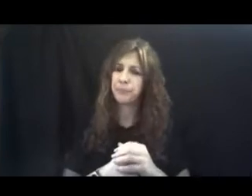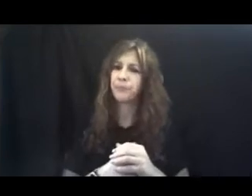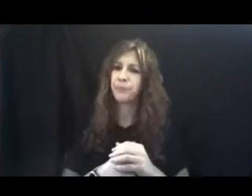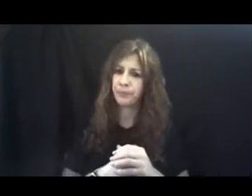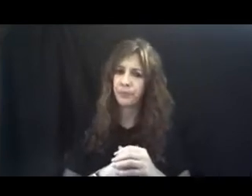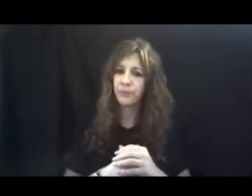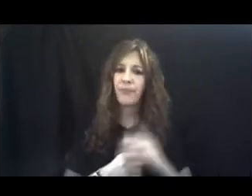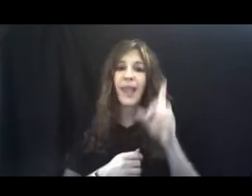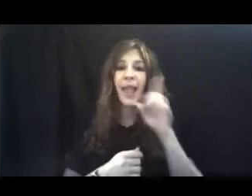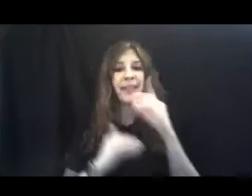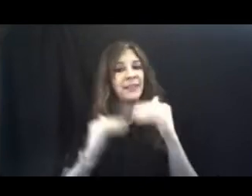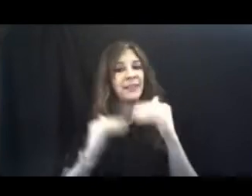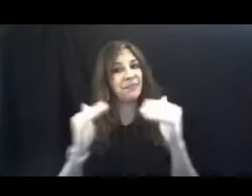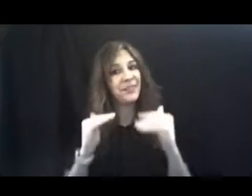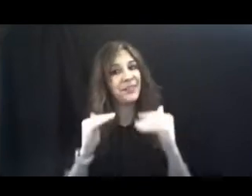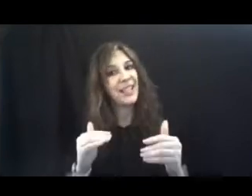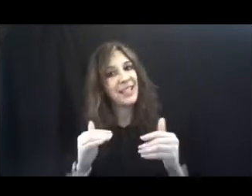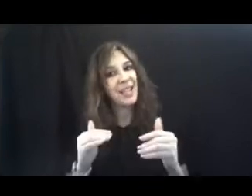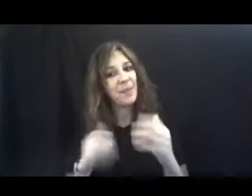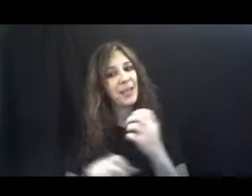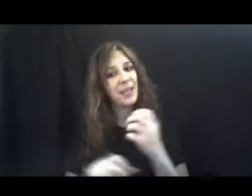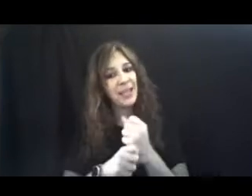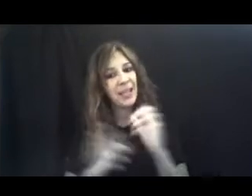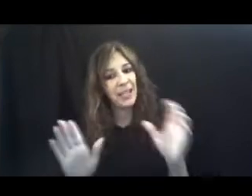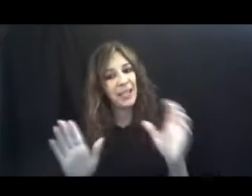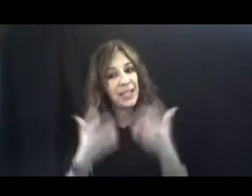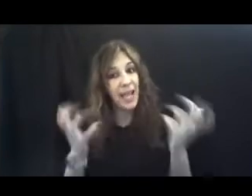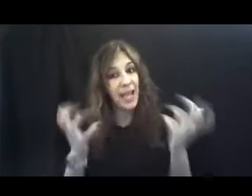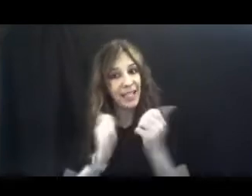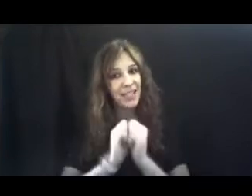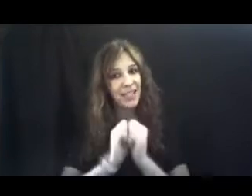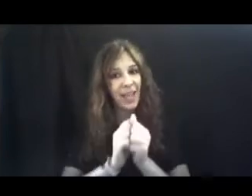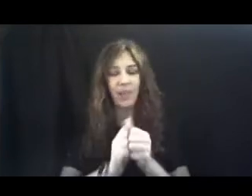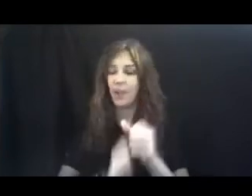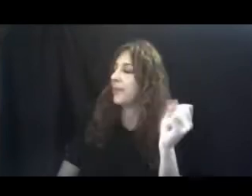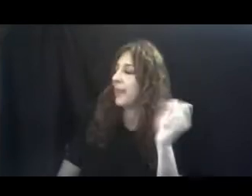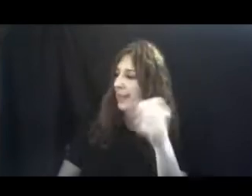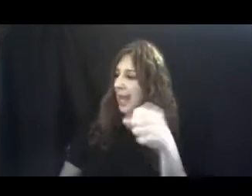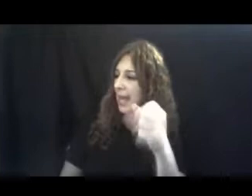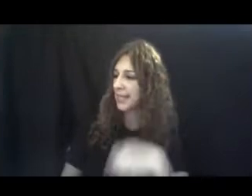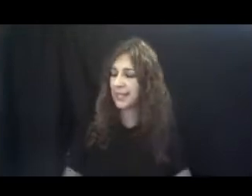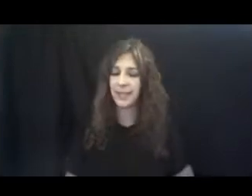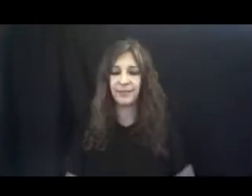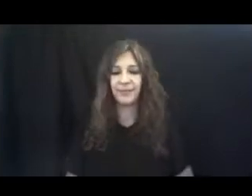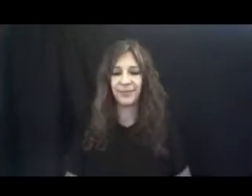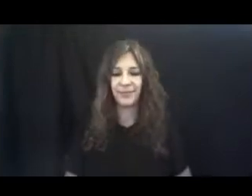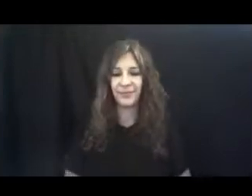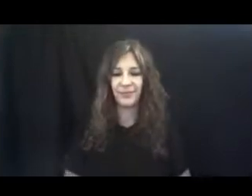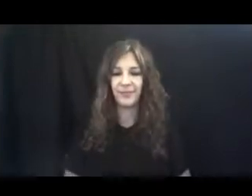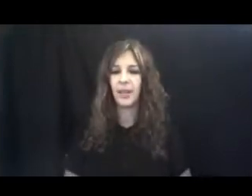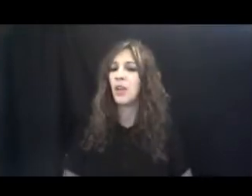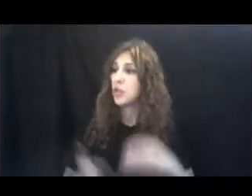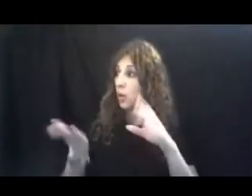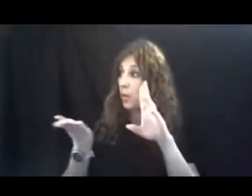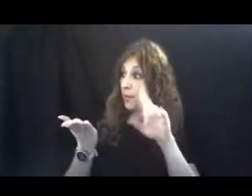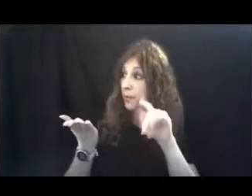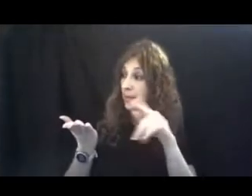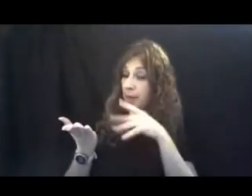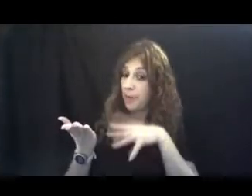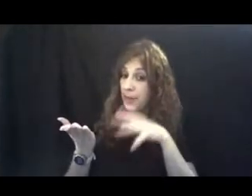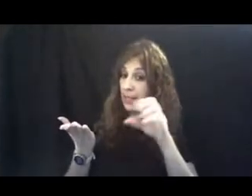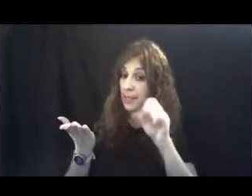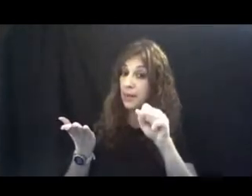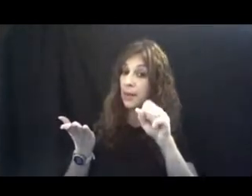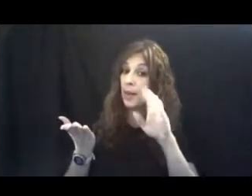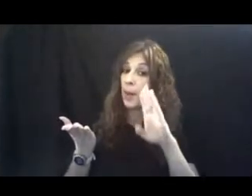step would be putting our salad together and go with oil. Yes. Yeah. So, Ms. Butler, I know one of the things that when we talk